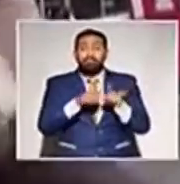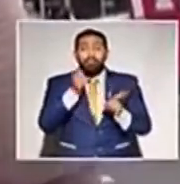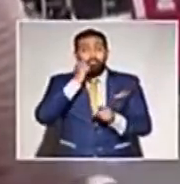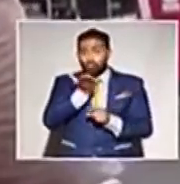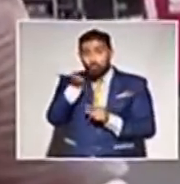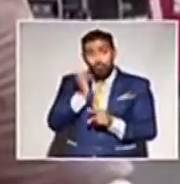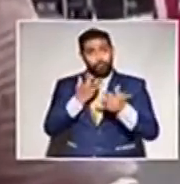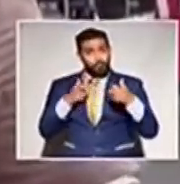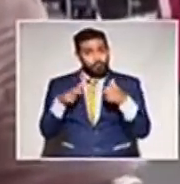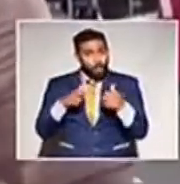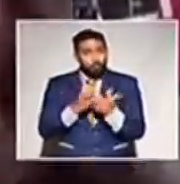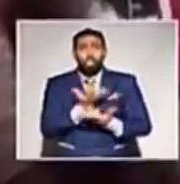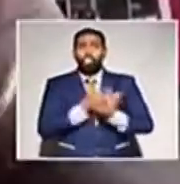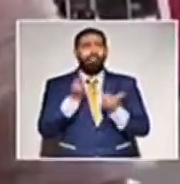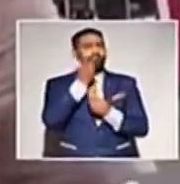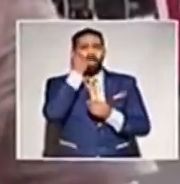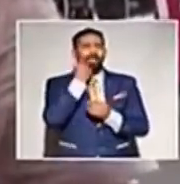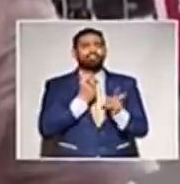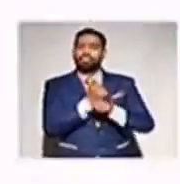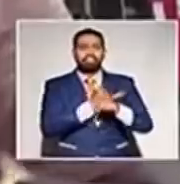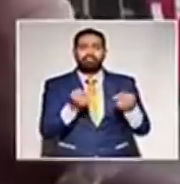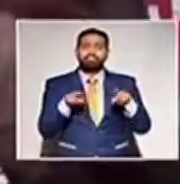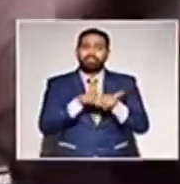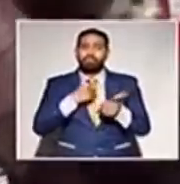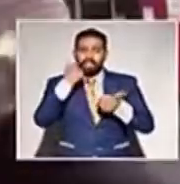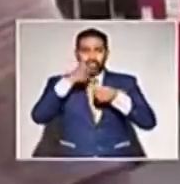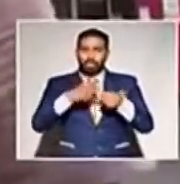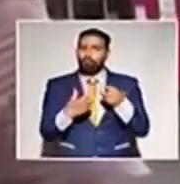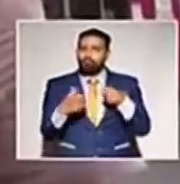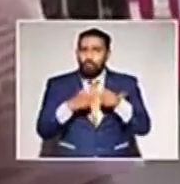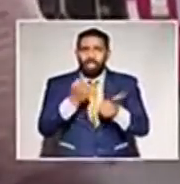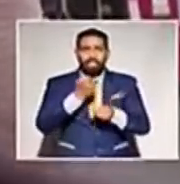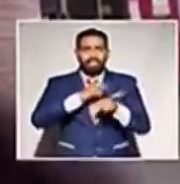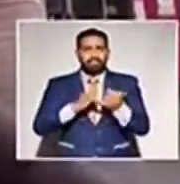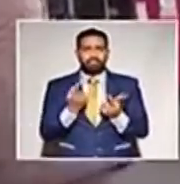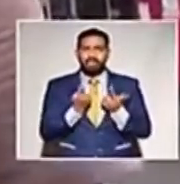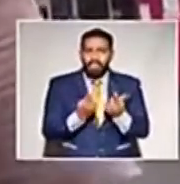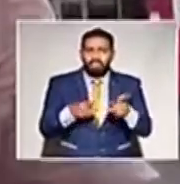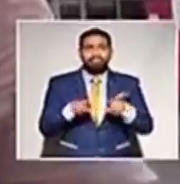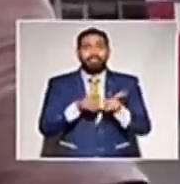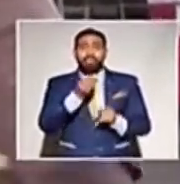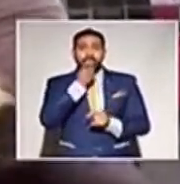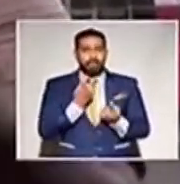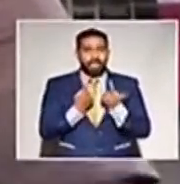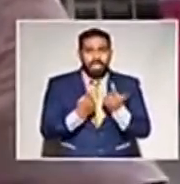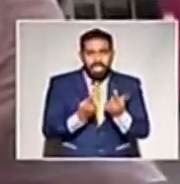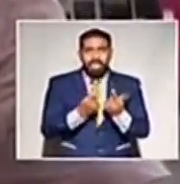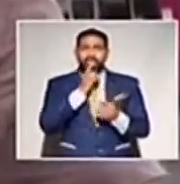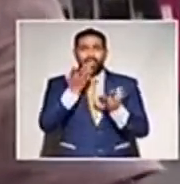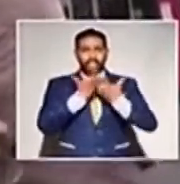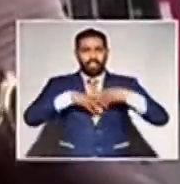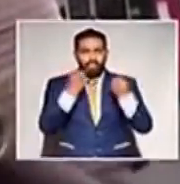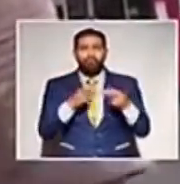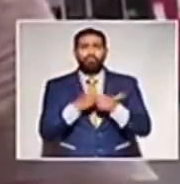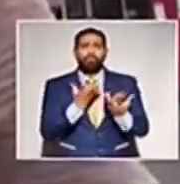cuts, fuel crisis, gas shortage and the shortage of essentials. If they are assuming that the people are ignorant, then this struggle will only increase in the